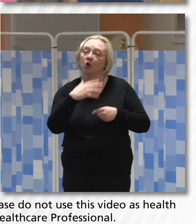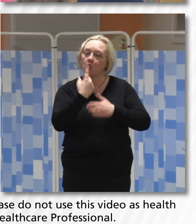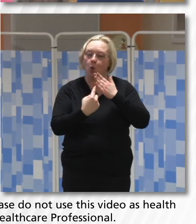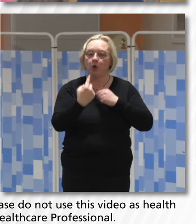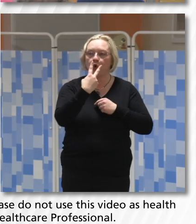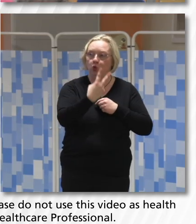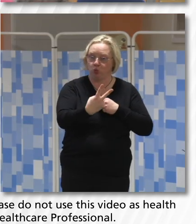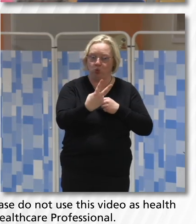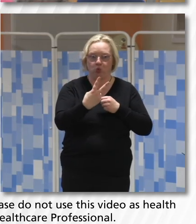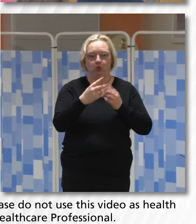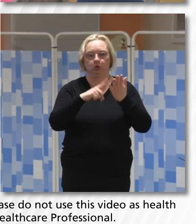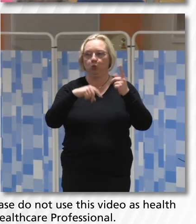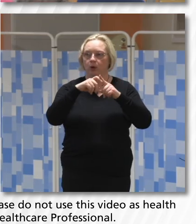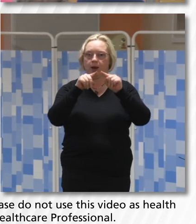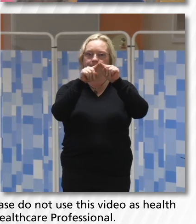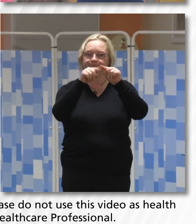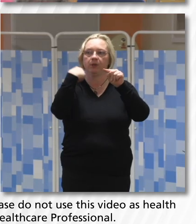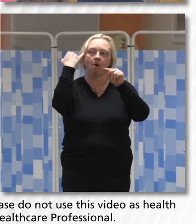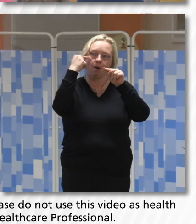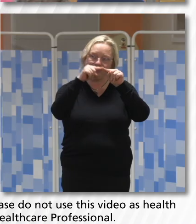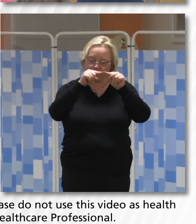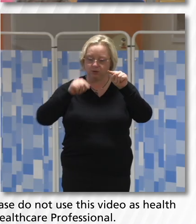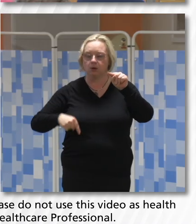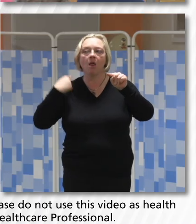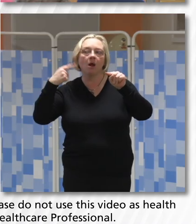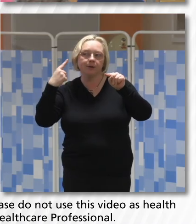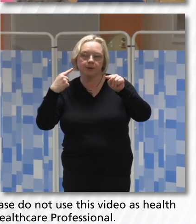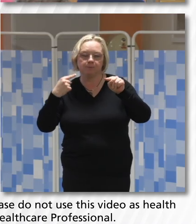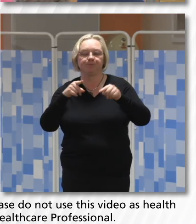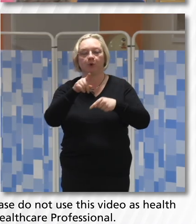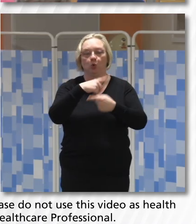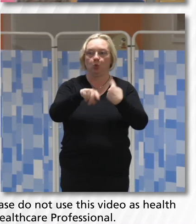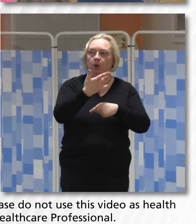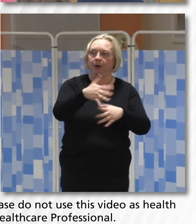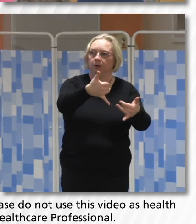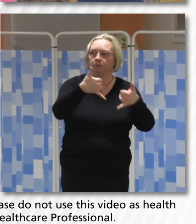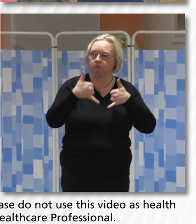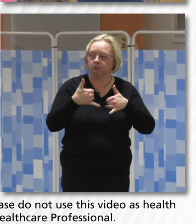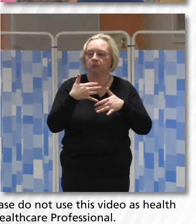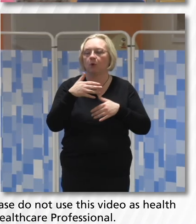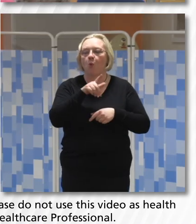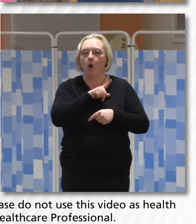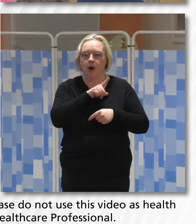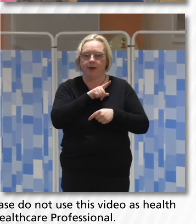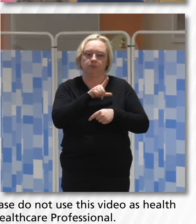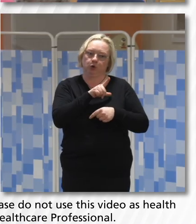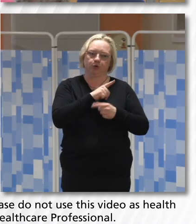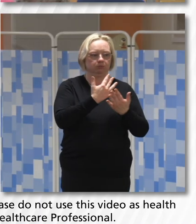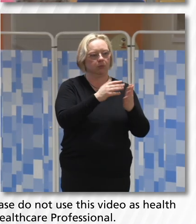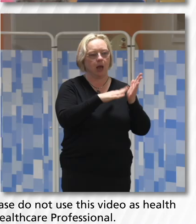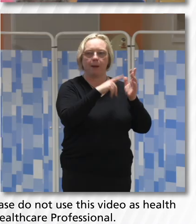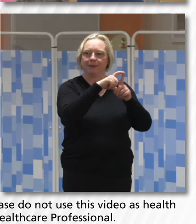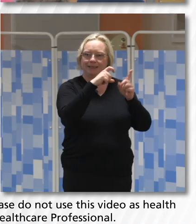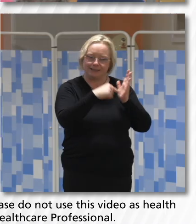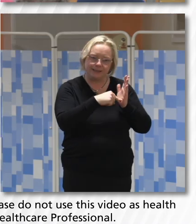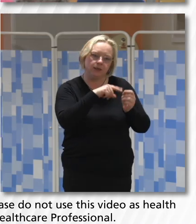and Derby. So, and we've been given ours because of the multidisciplinary team work that we do and the research that